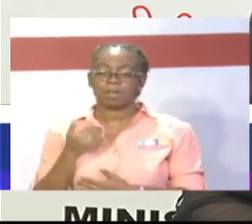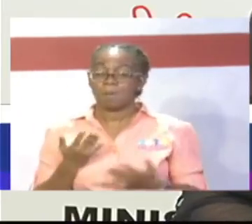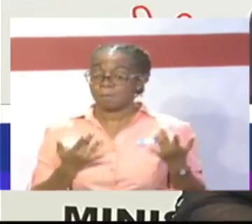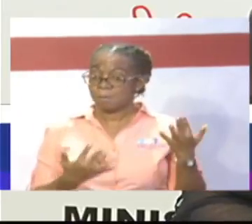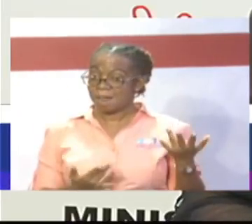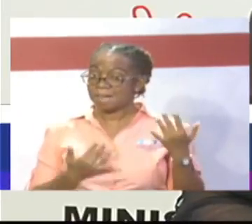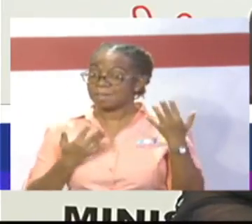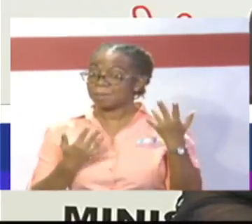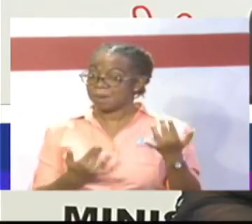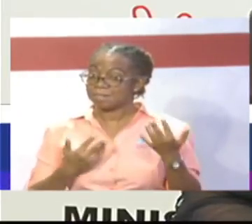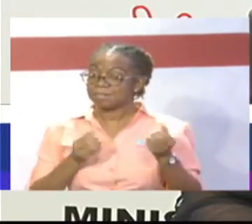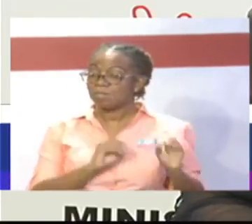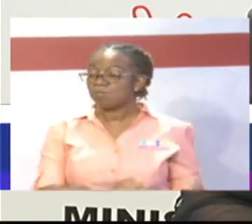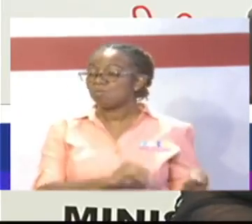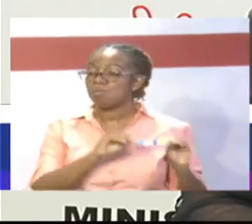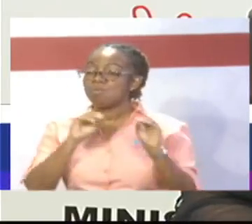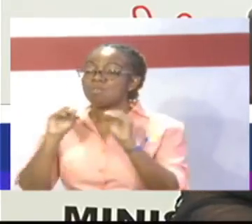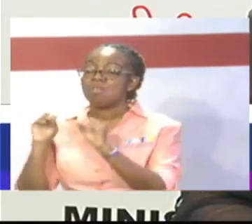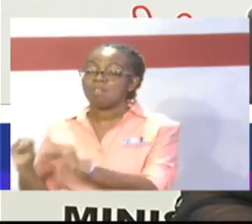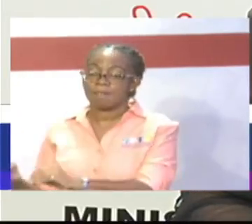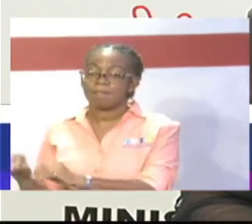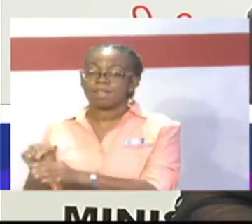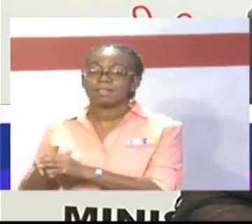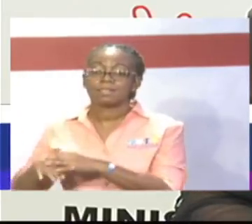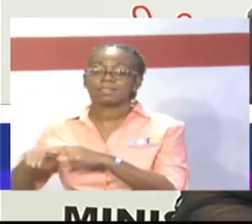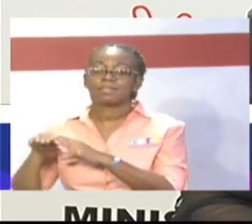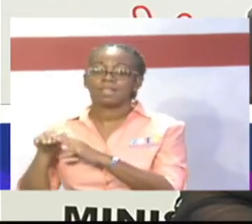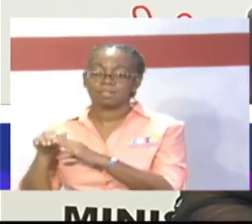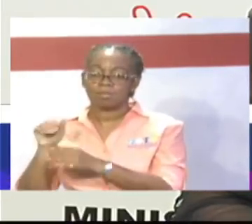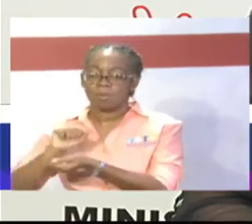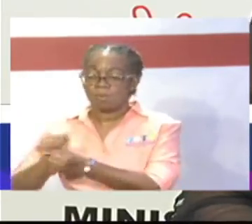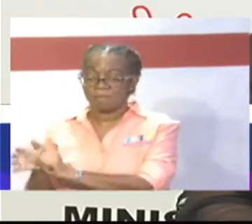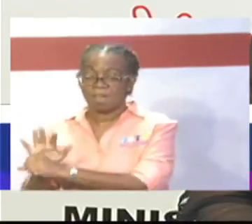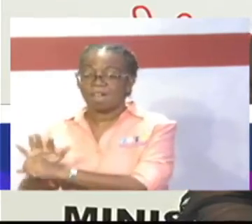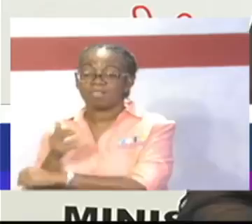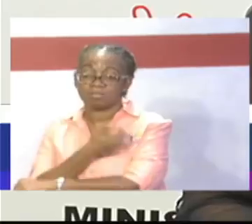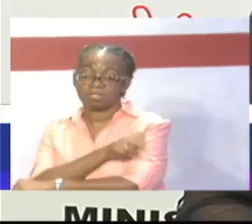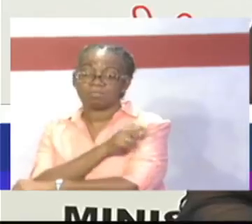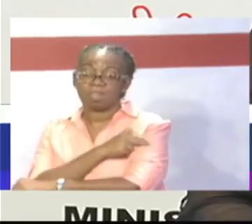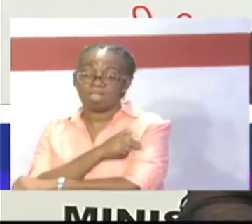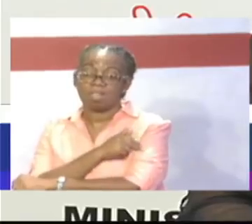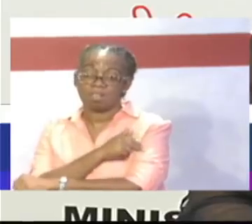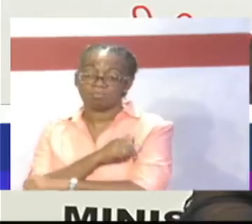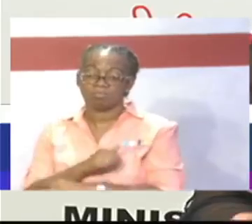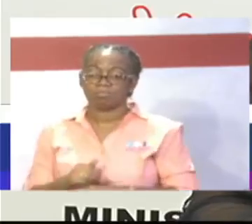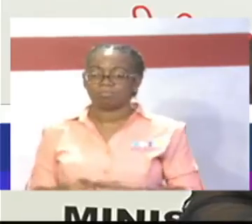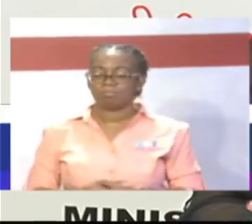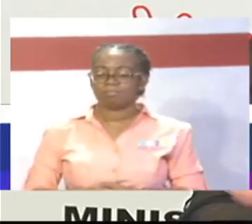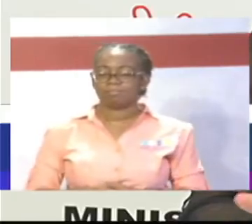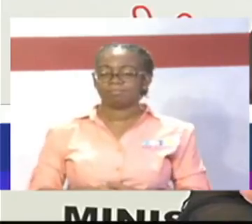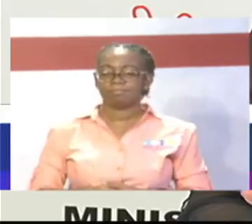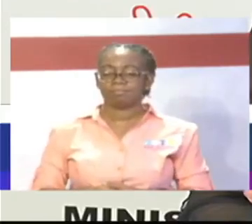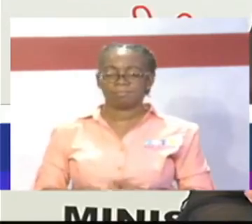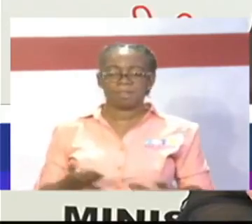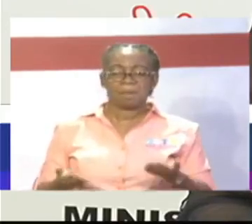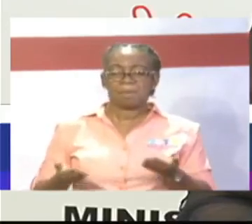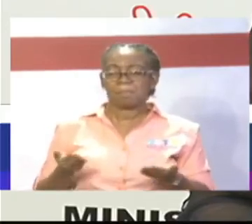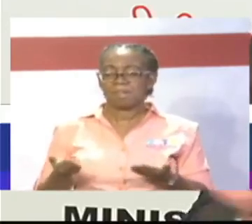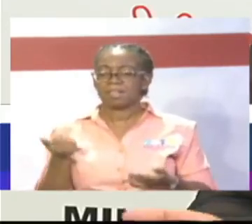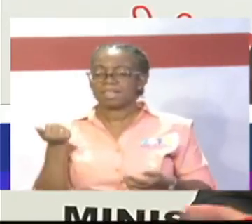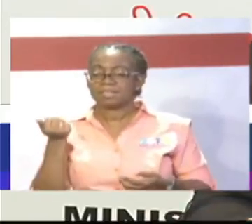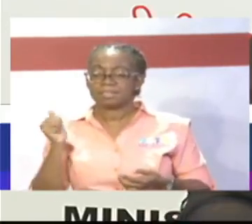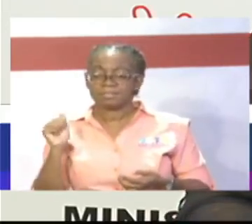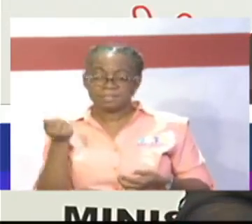awaiting admission into the hospitals in the parallel healthcare facility. This number has ranged between